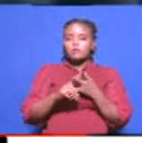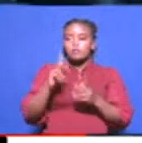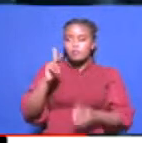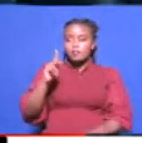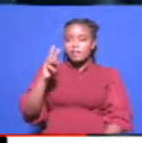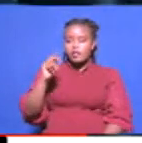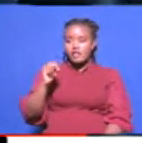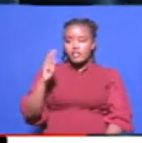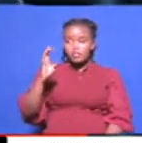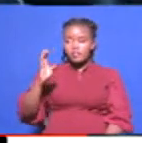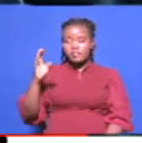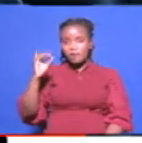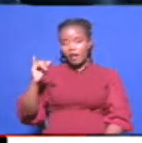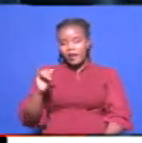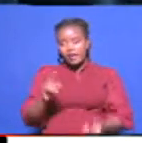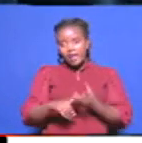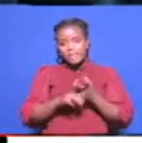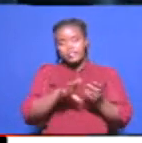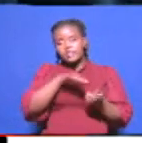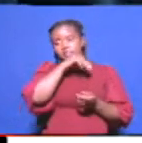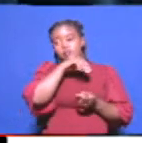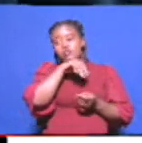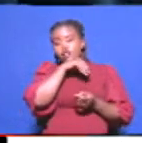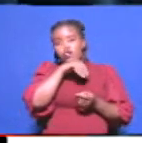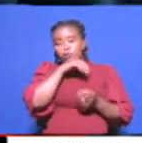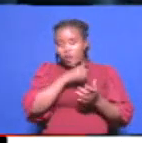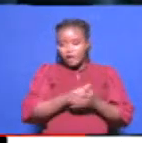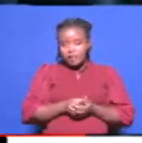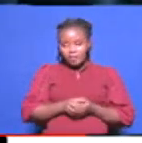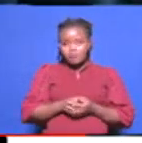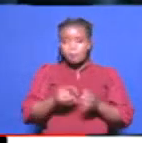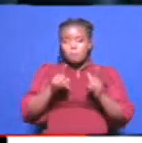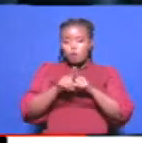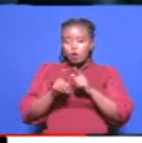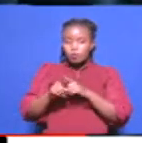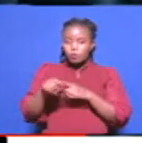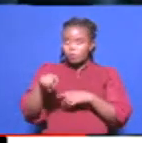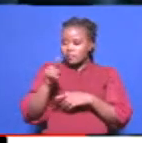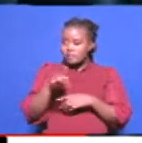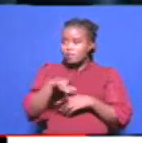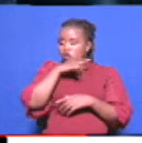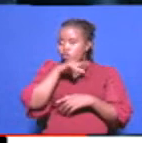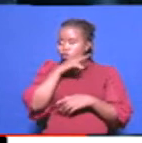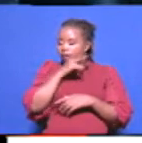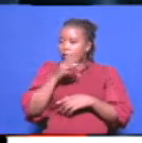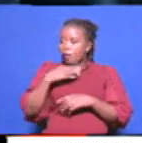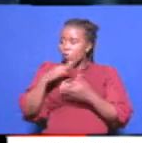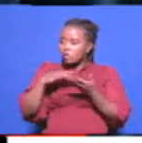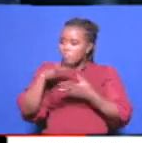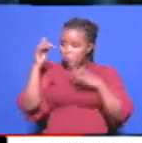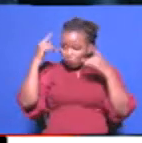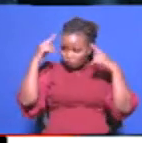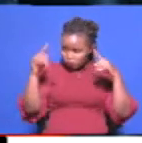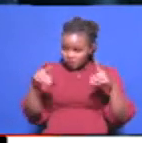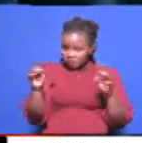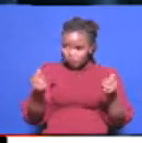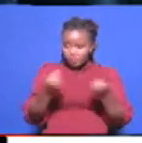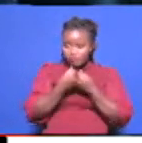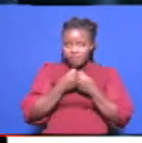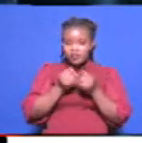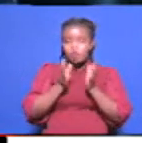Uganda. You know, we look forward to a lot more successful events and further